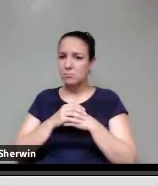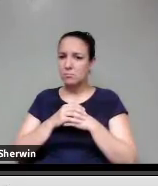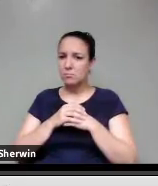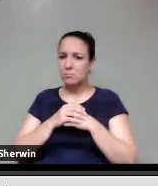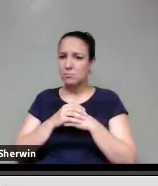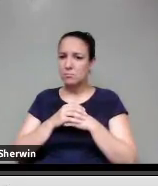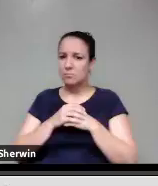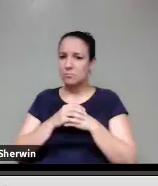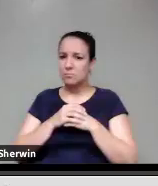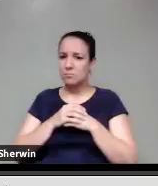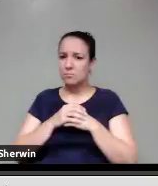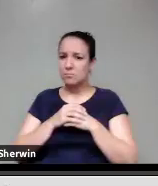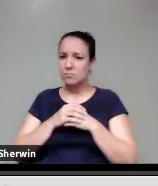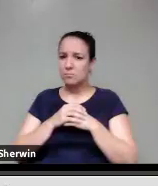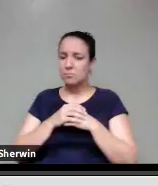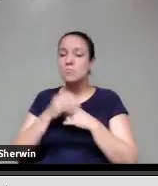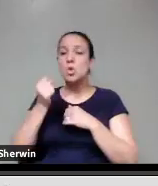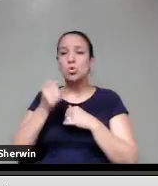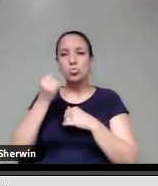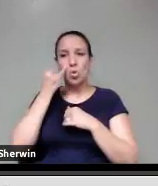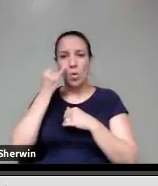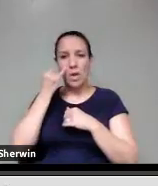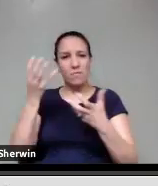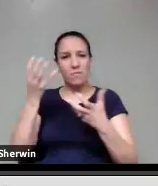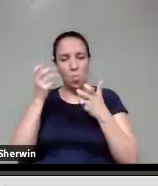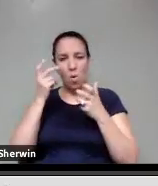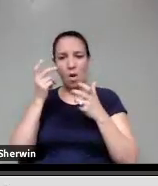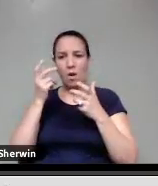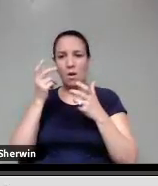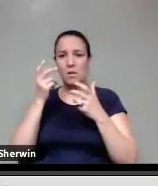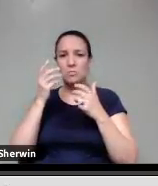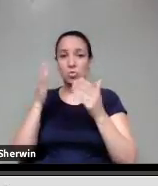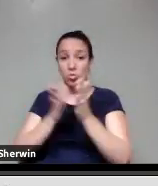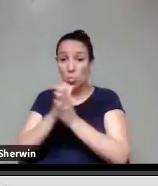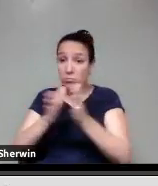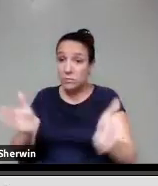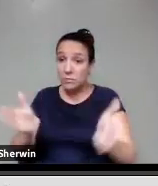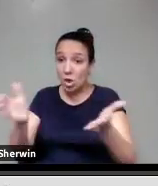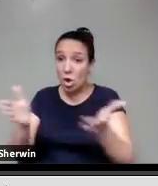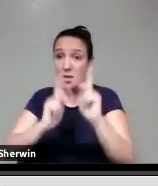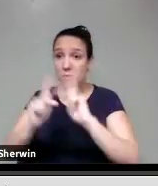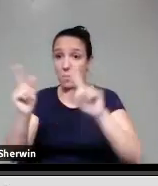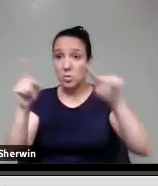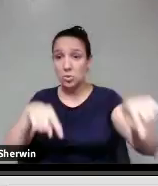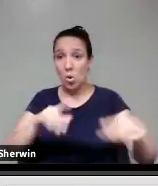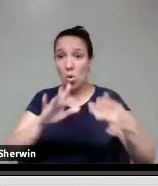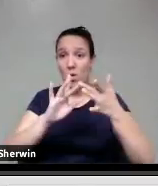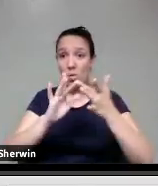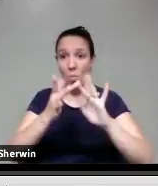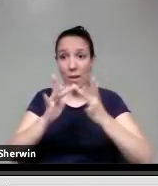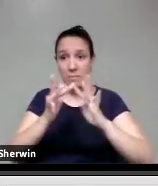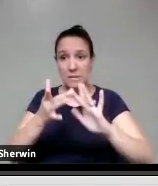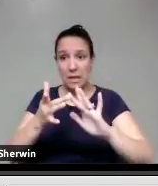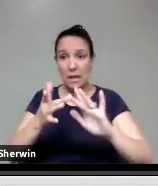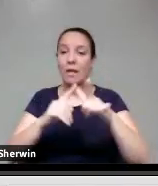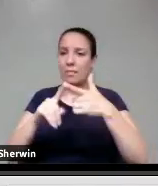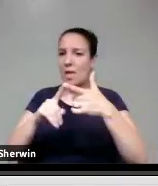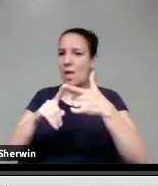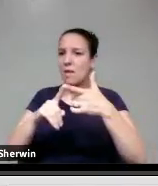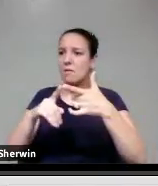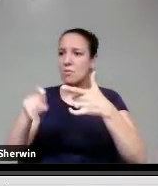them to go there, don't you? How are you going to drive them to the blog? How are you going to drive them to the link at the website? Some